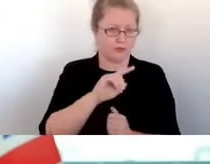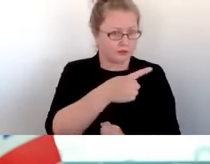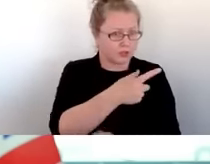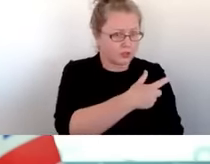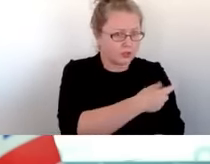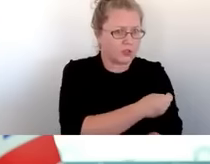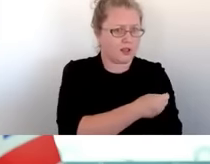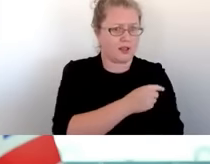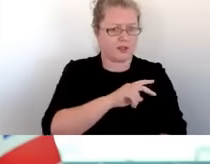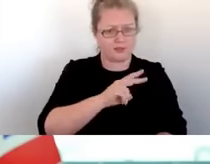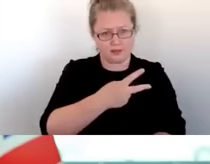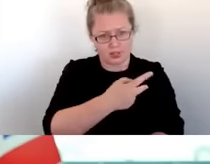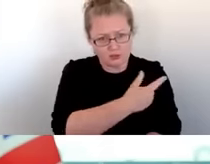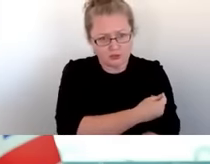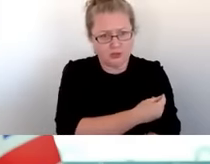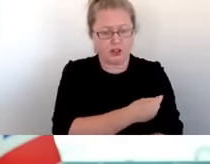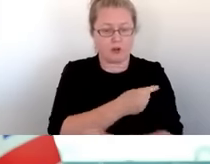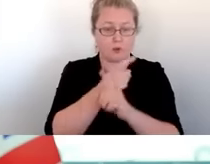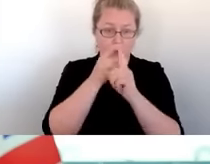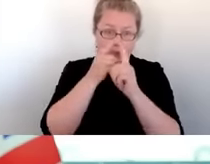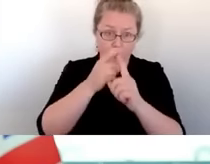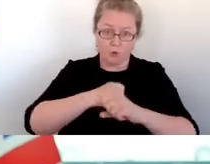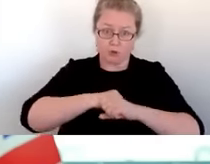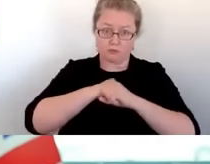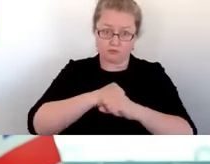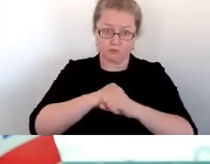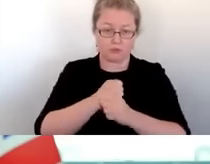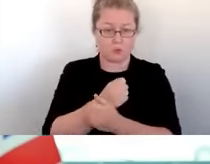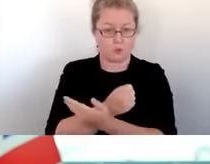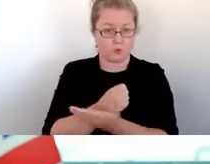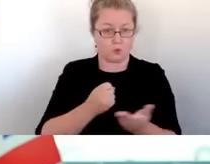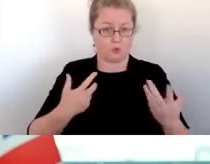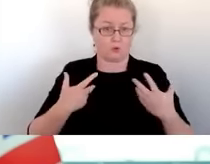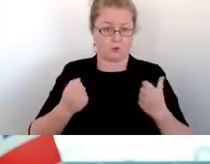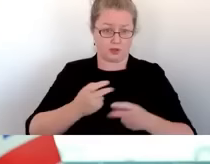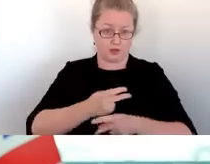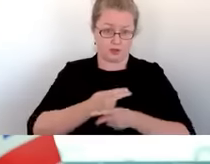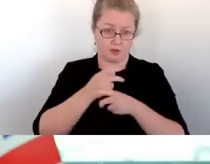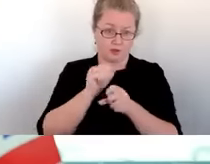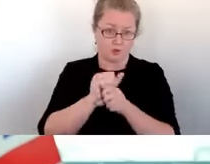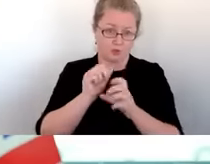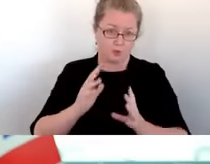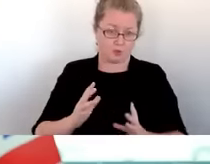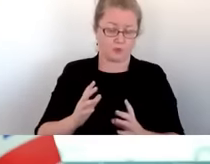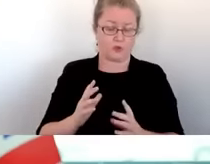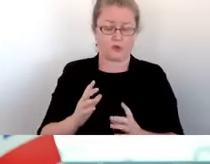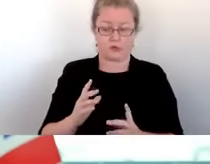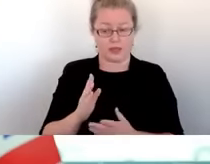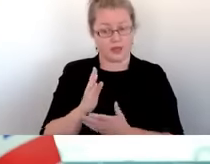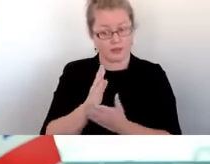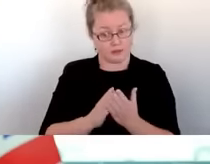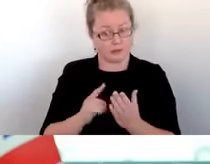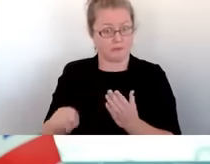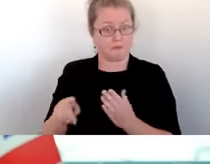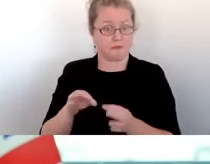priority when the first booster came in order to protect our healthcare system, and many of them are well over 6 months since their last dose, and we